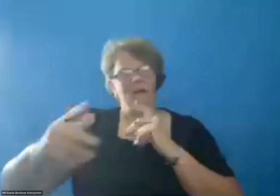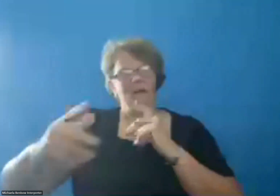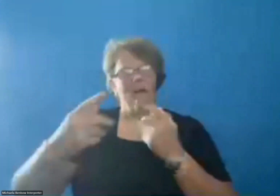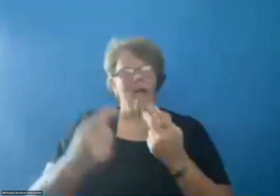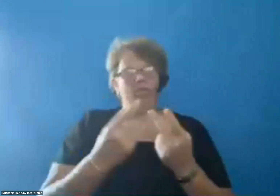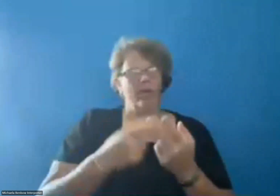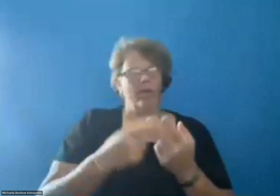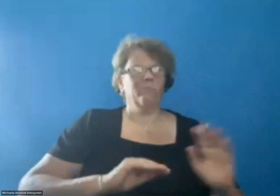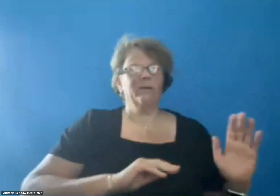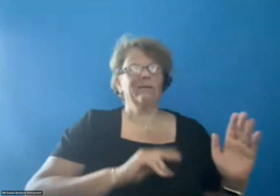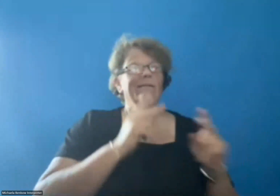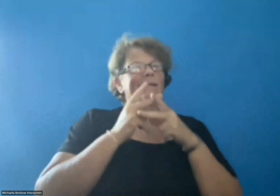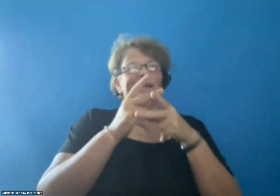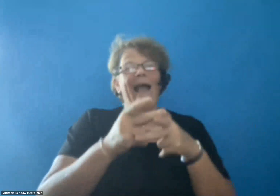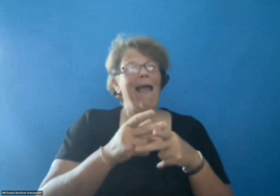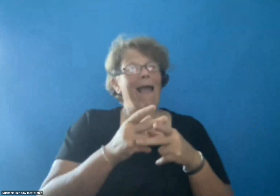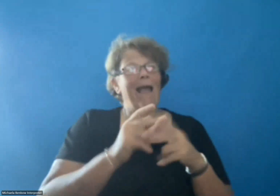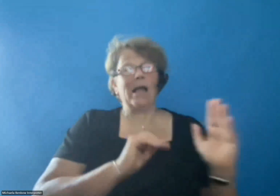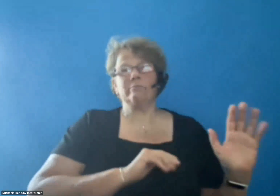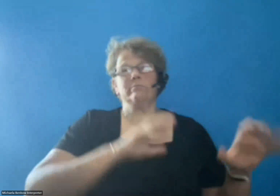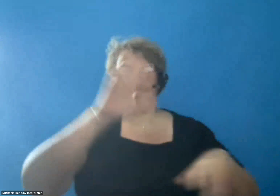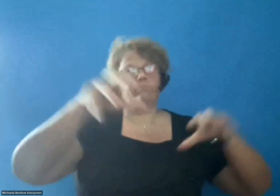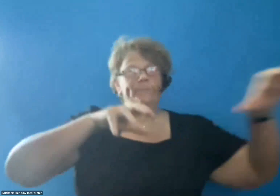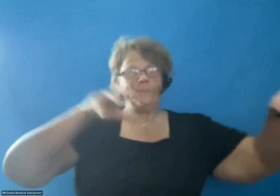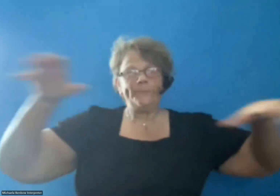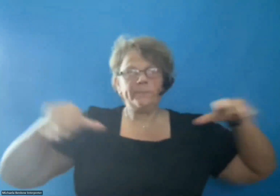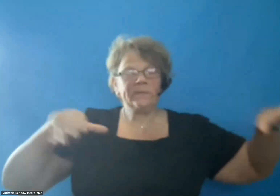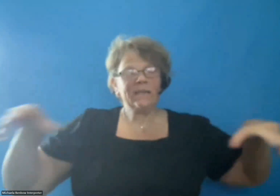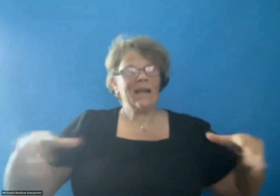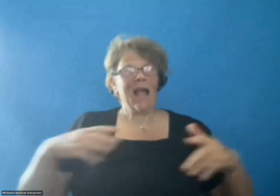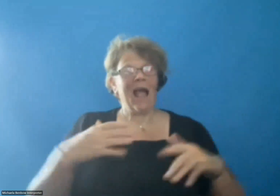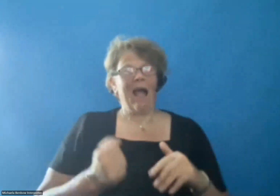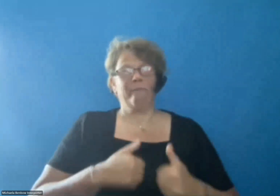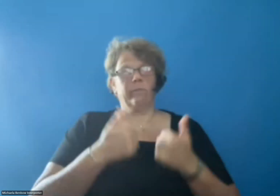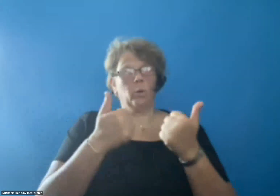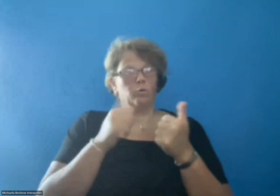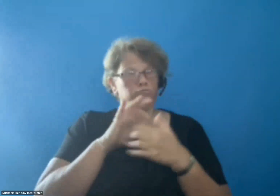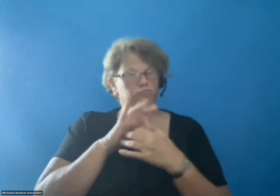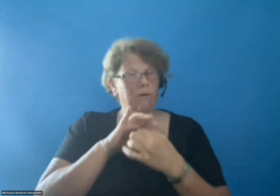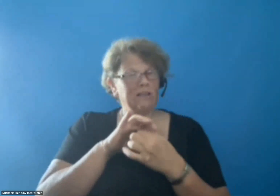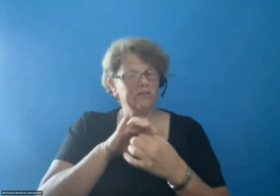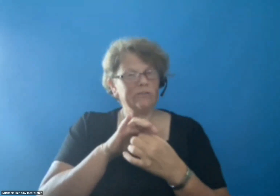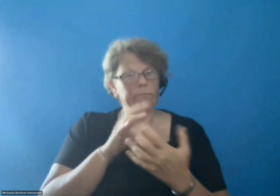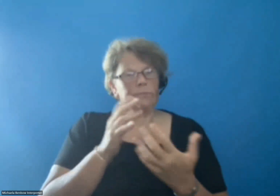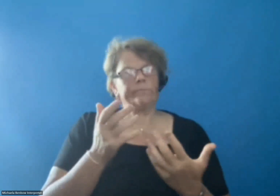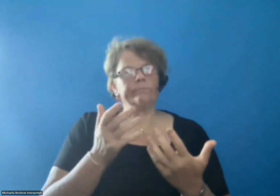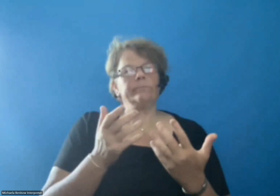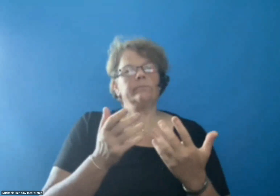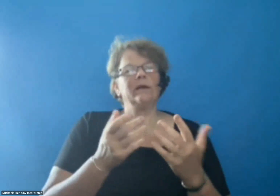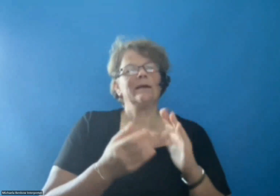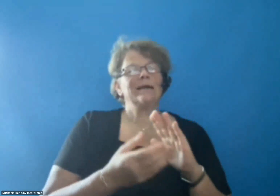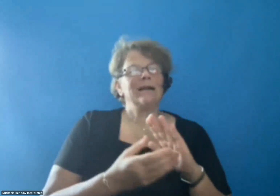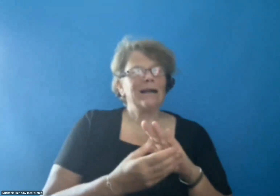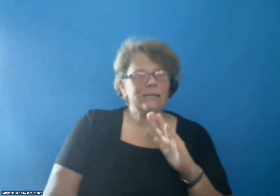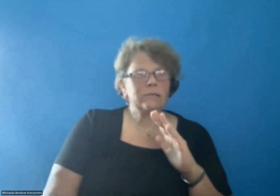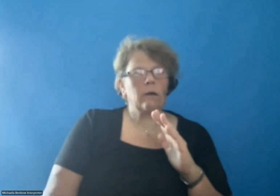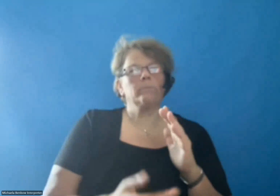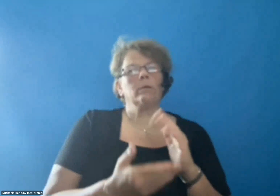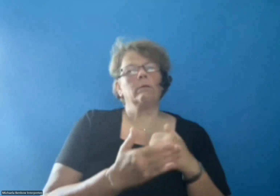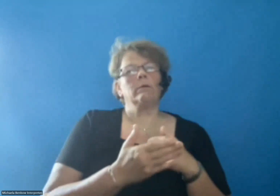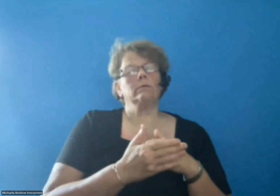being delivered in all sorts of areas. I mean, we do have very good relationships, if for example, you know, across our East